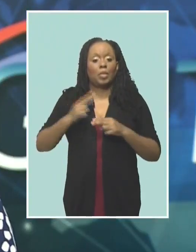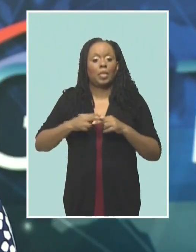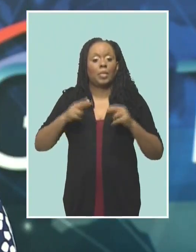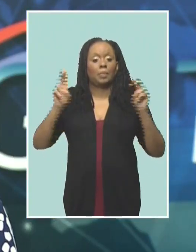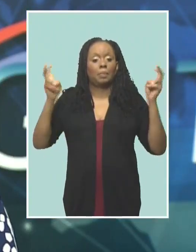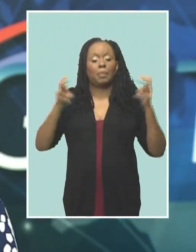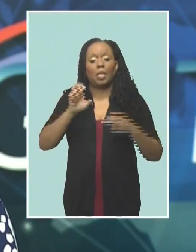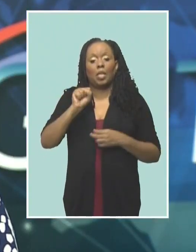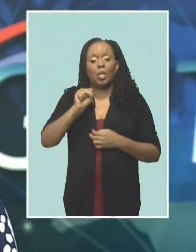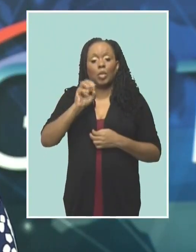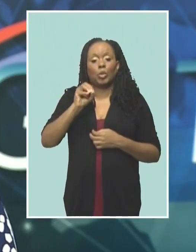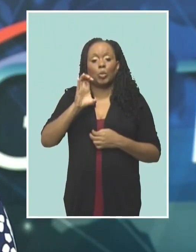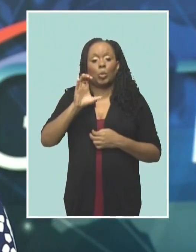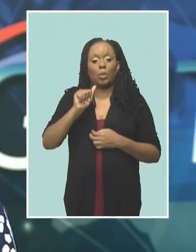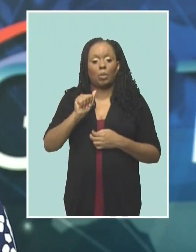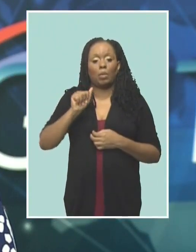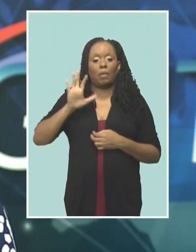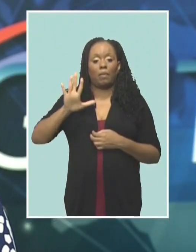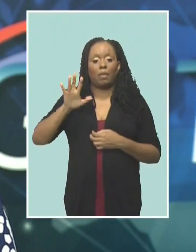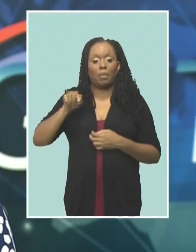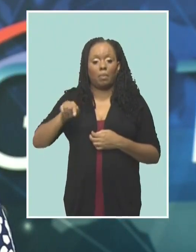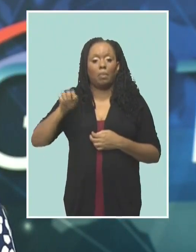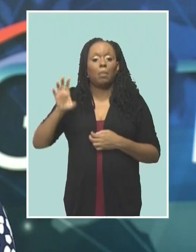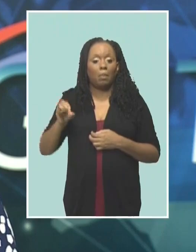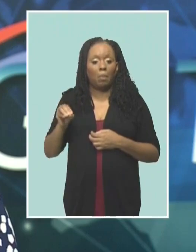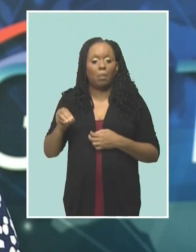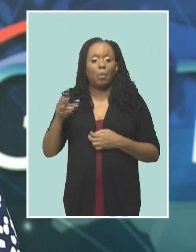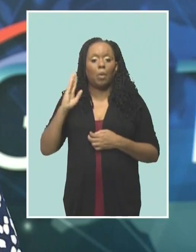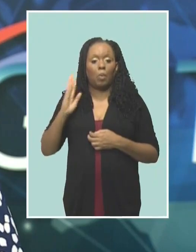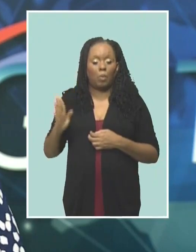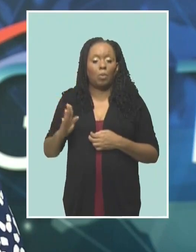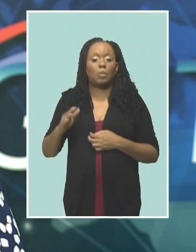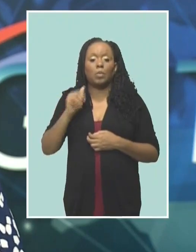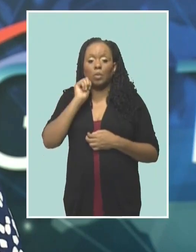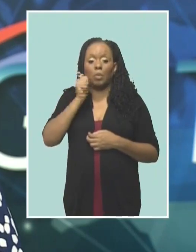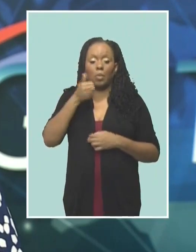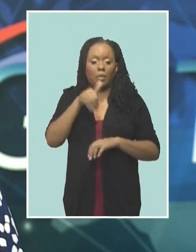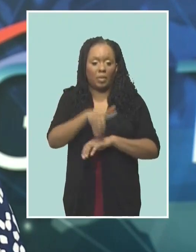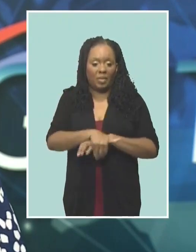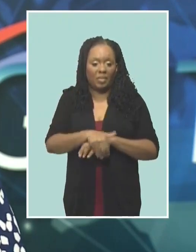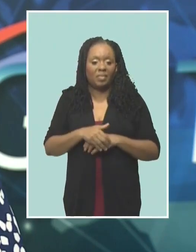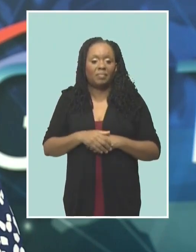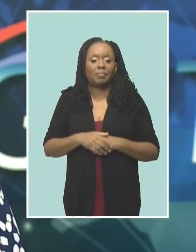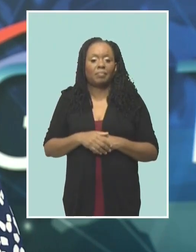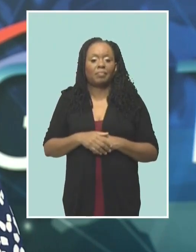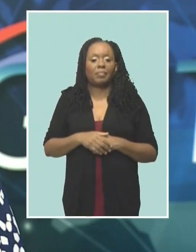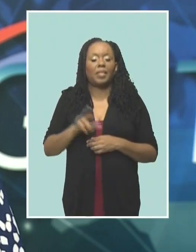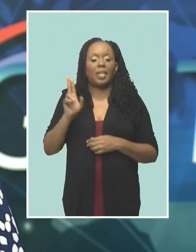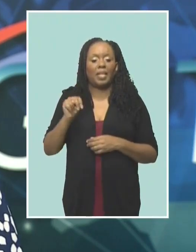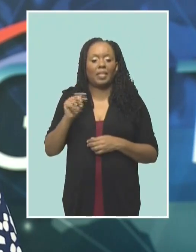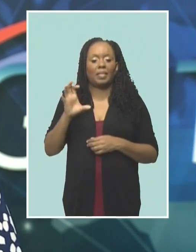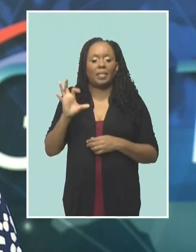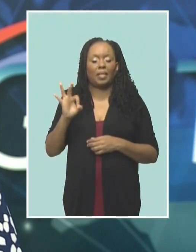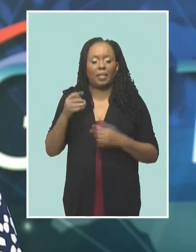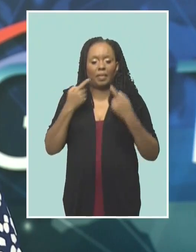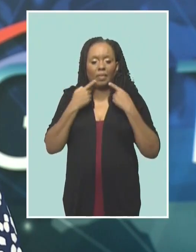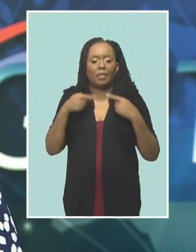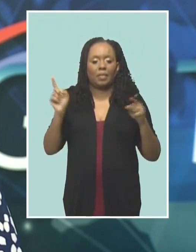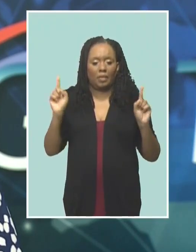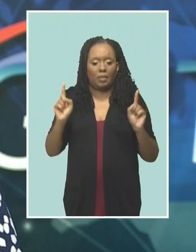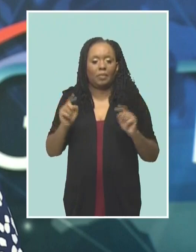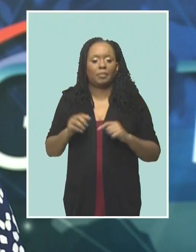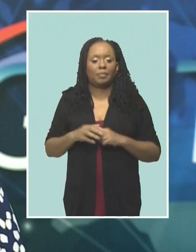Soca 5.0, which ended prematurely last night, will now be held tomorrow night. Confirmation of this from the National